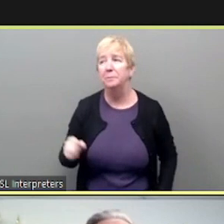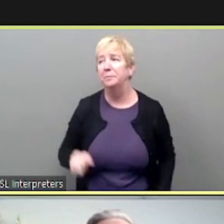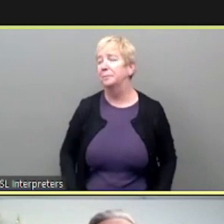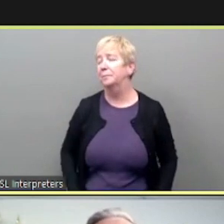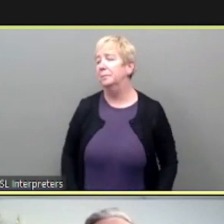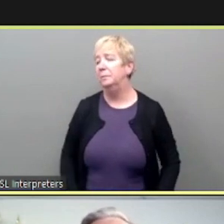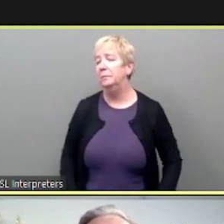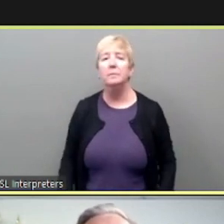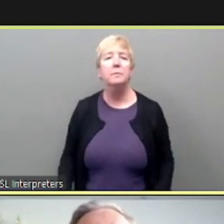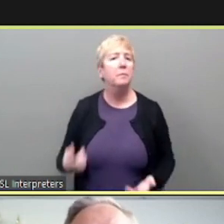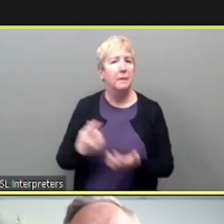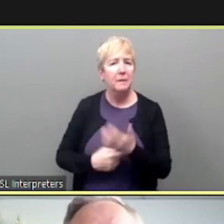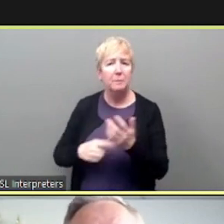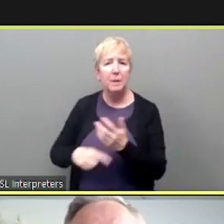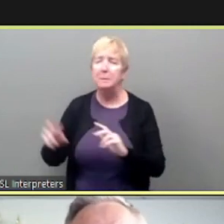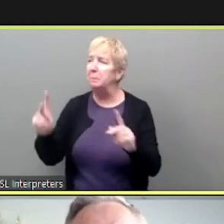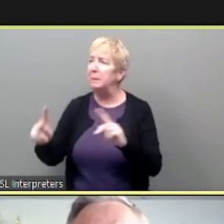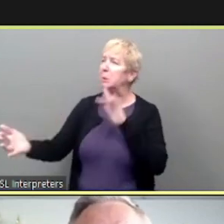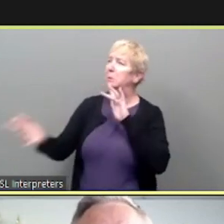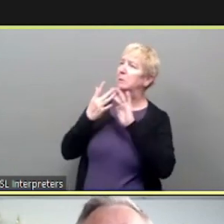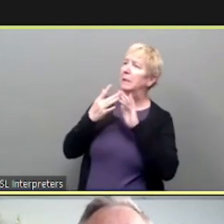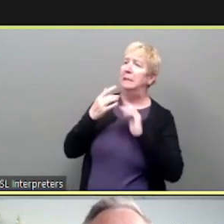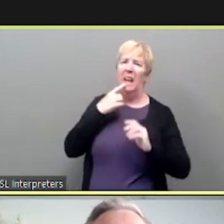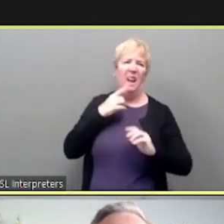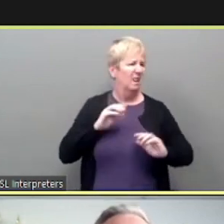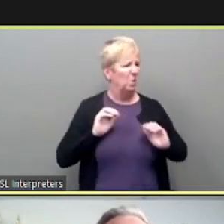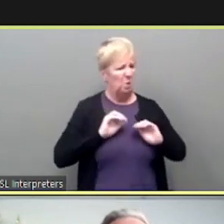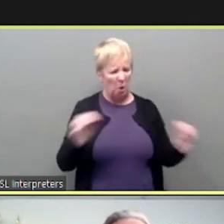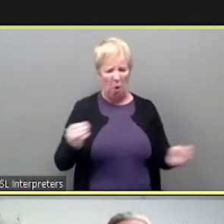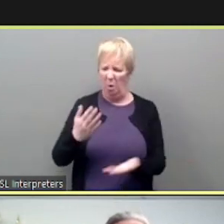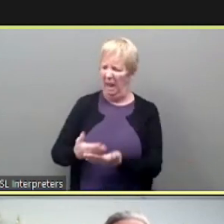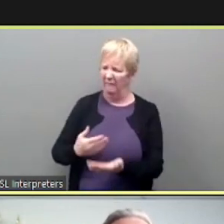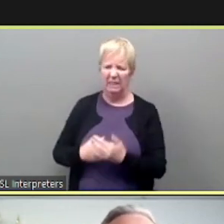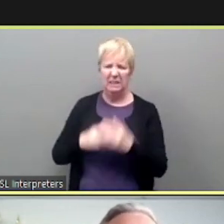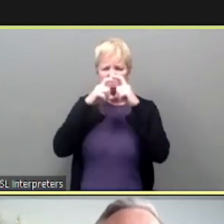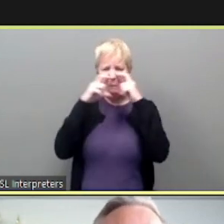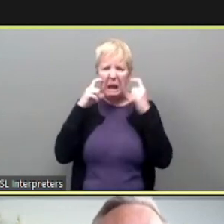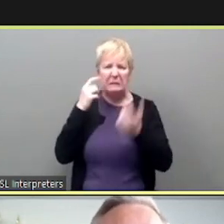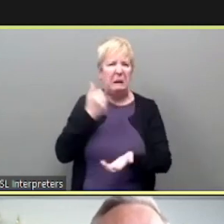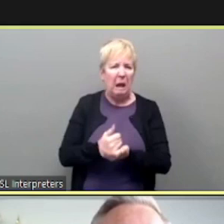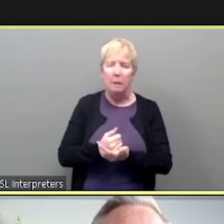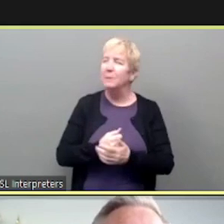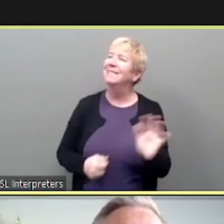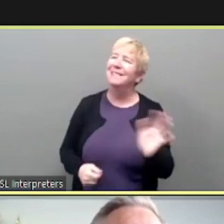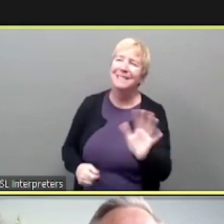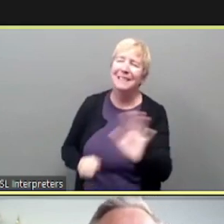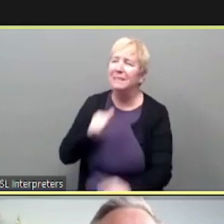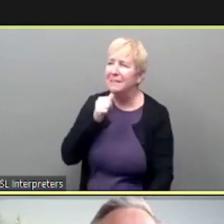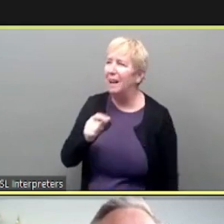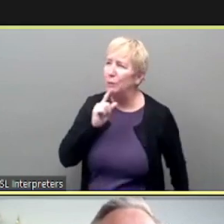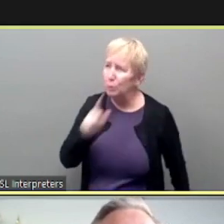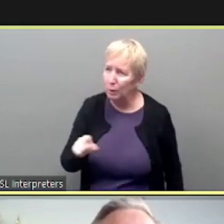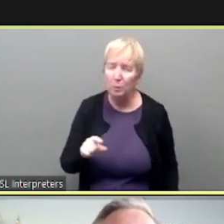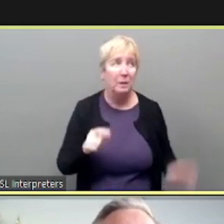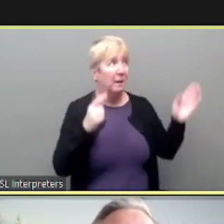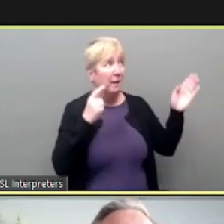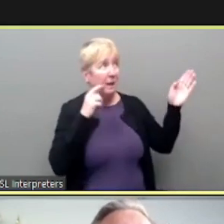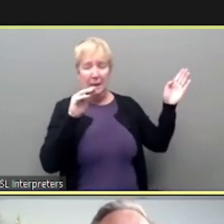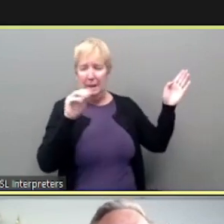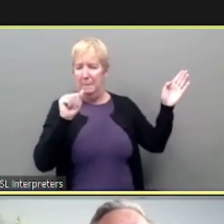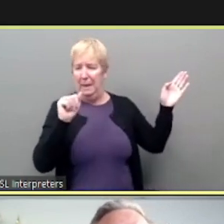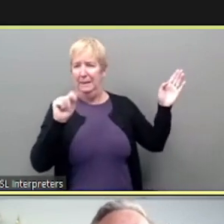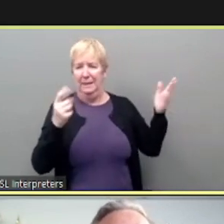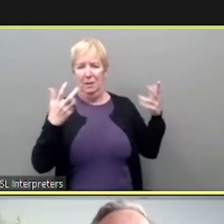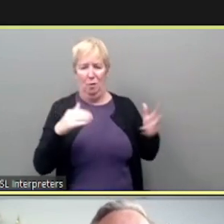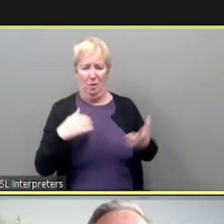that indoor masking helps. That's not true. We have on the medical advisory team website, I think we're over 24 articles